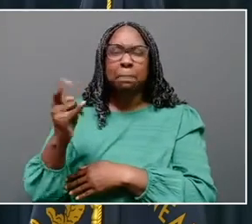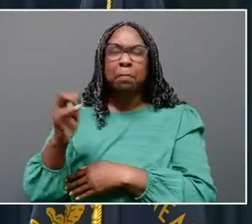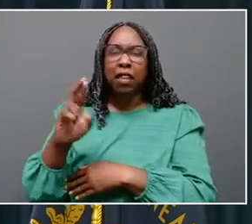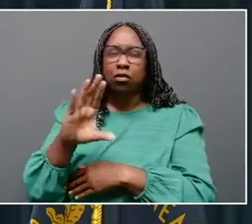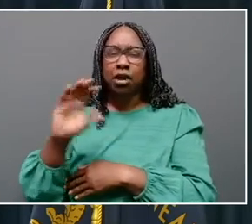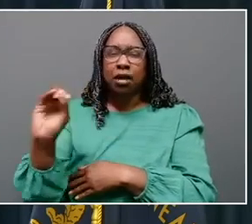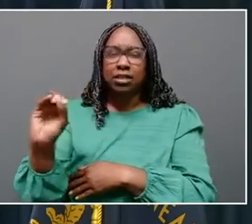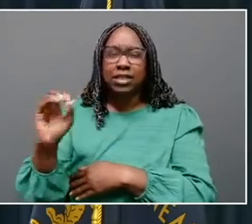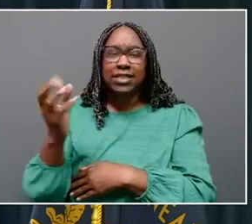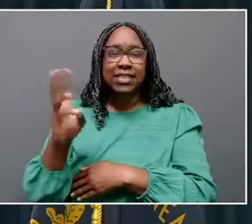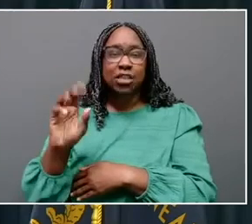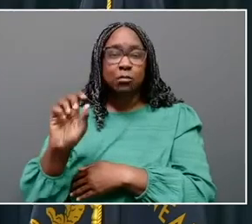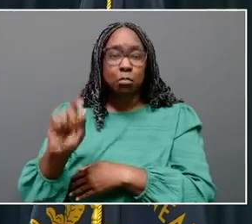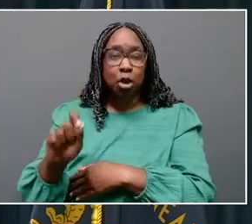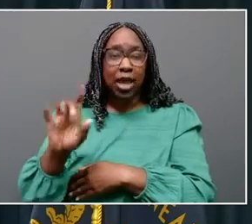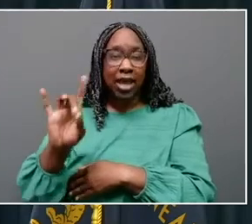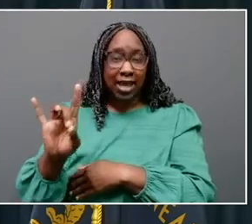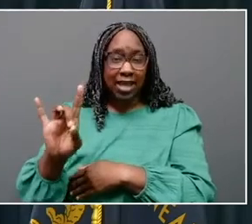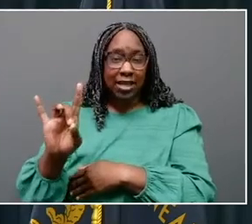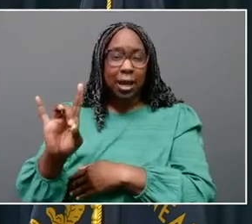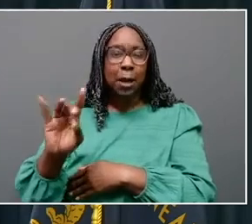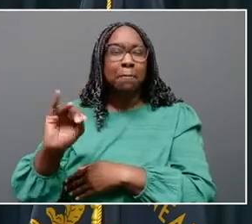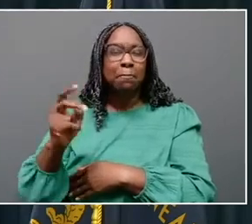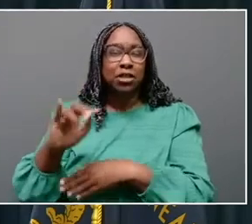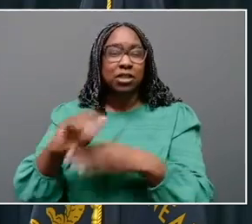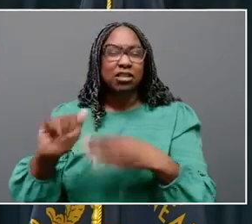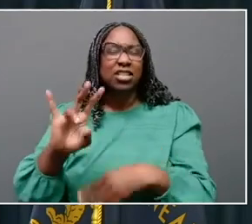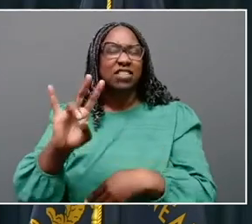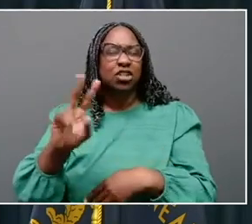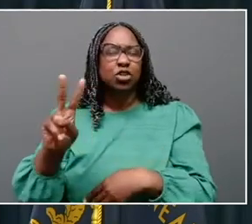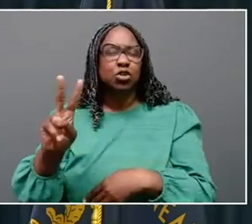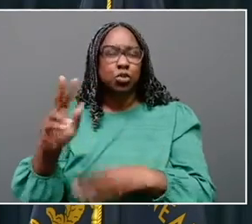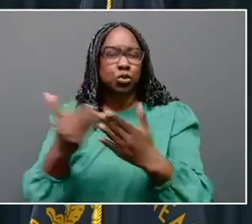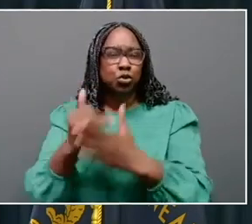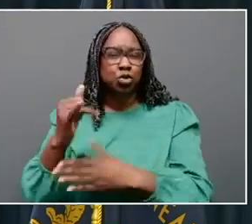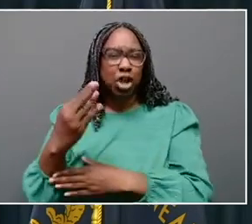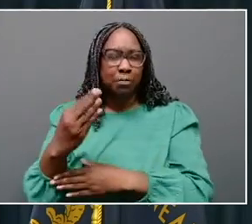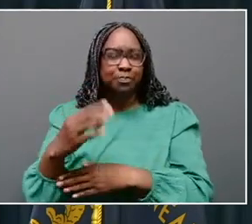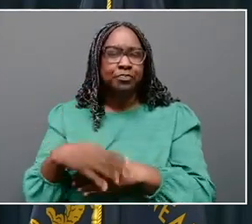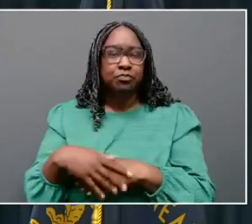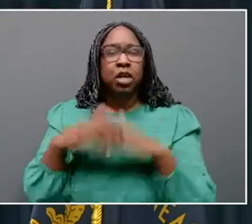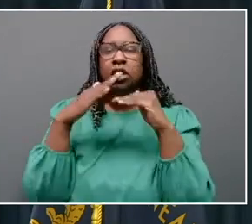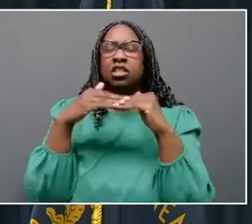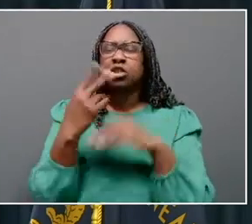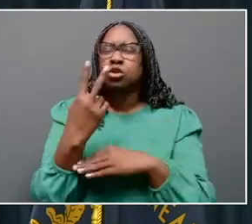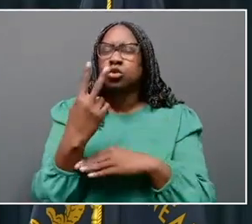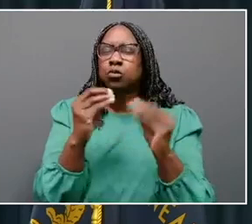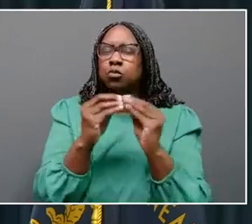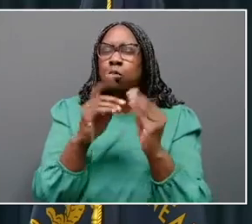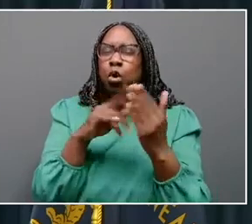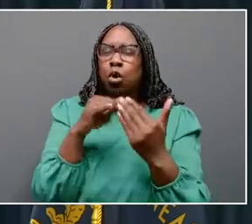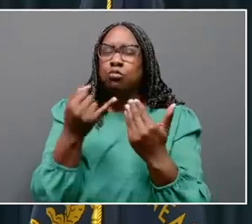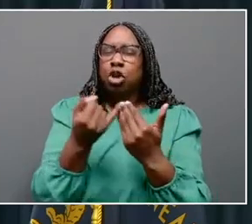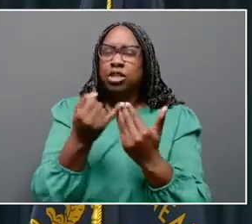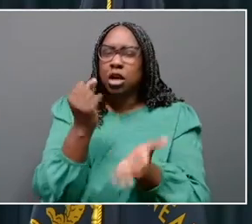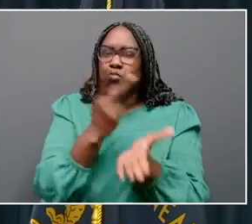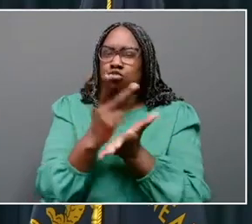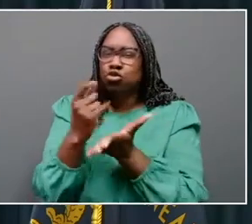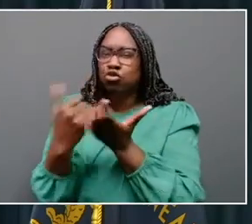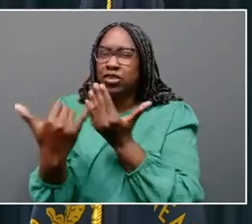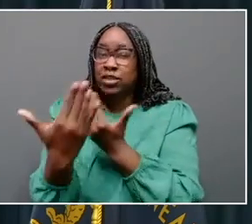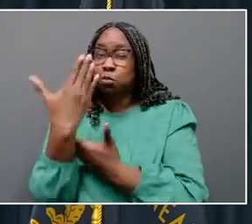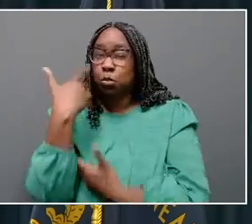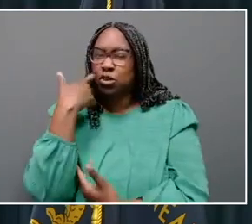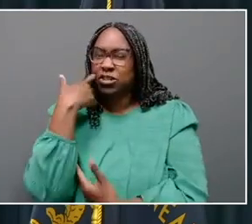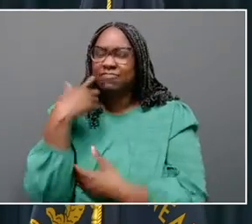investment, 72 new jobs. And there are at least 2 more projects approved this morning that we're going to have